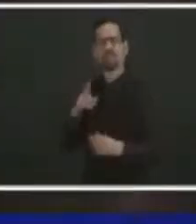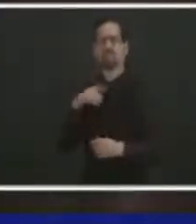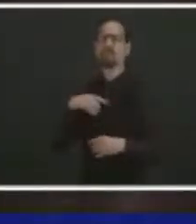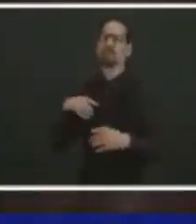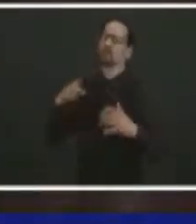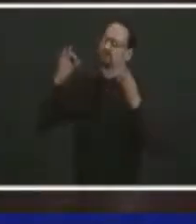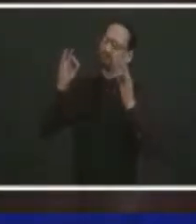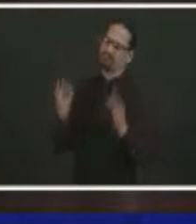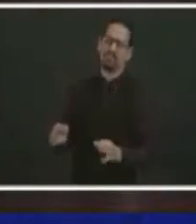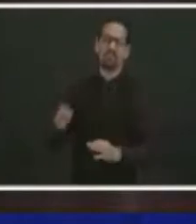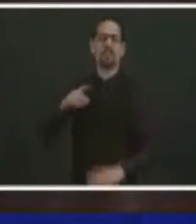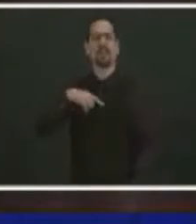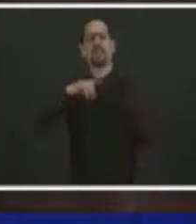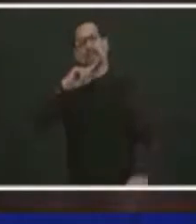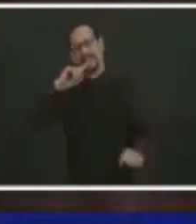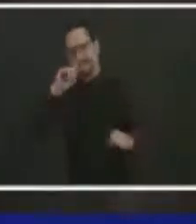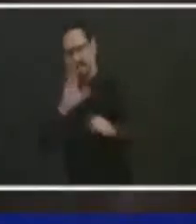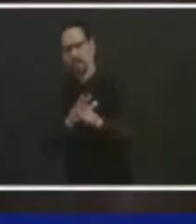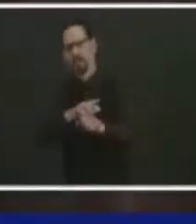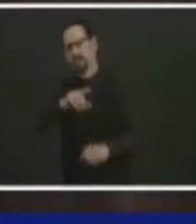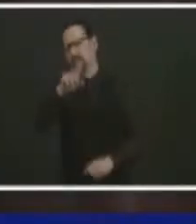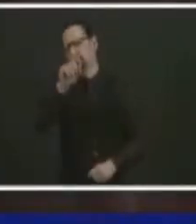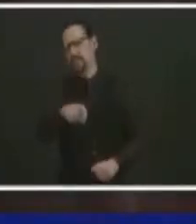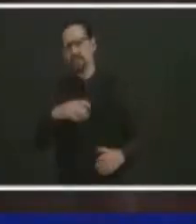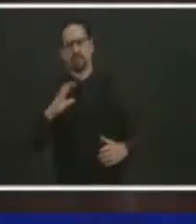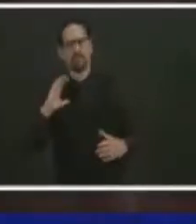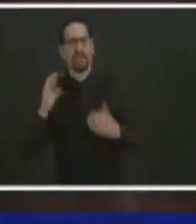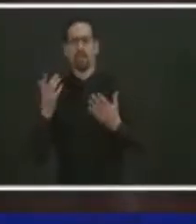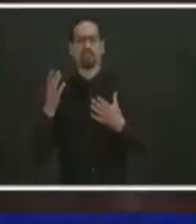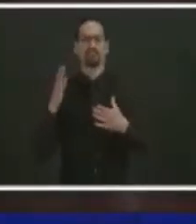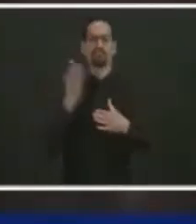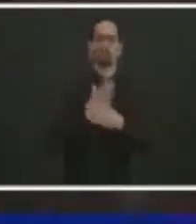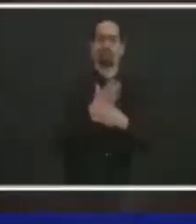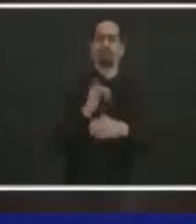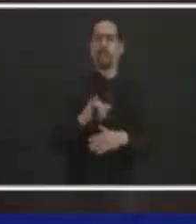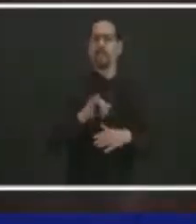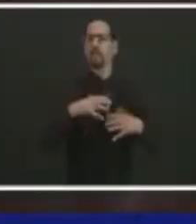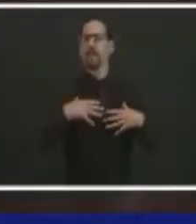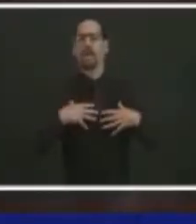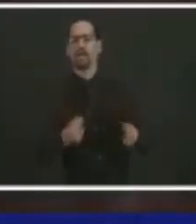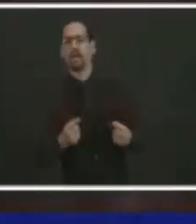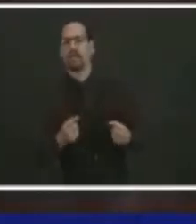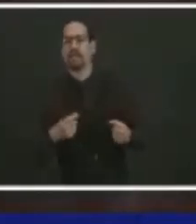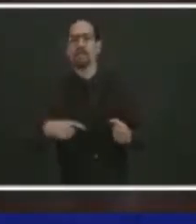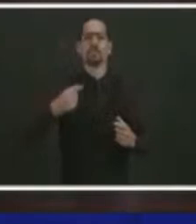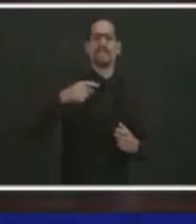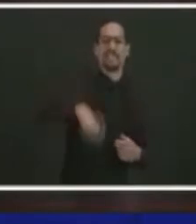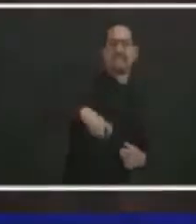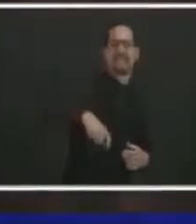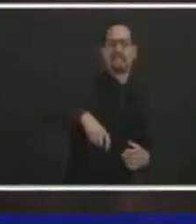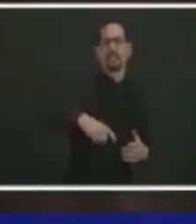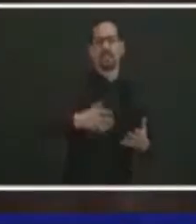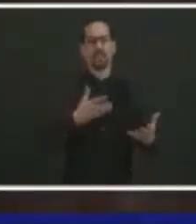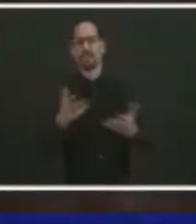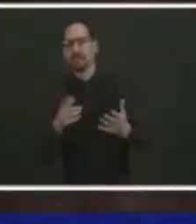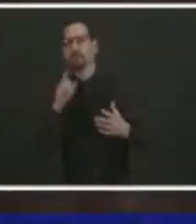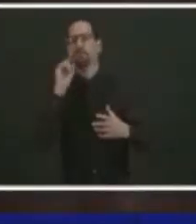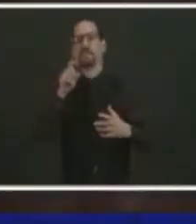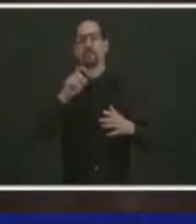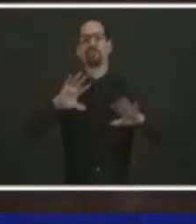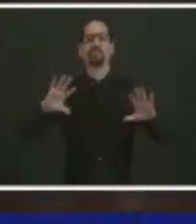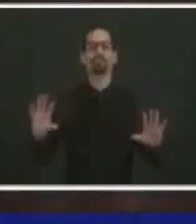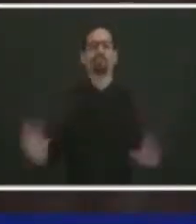whatever interventions we have in place, we want to take that impact to the next level,